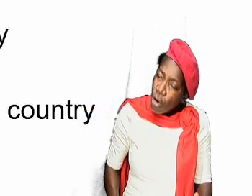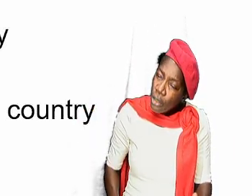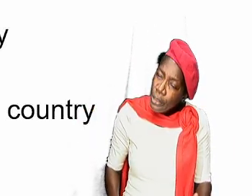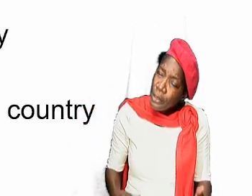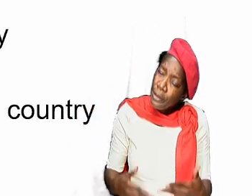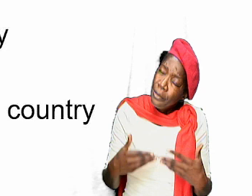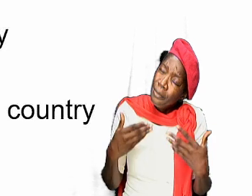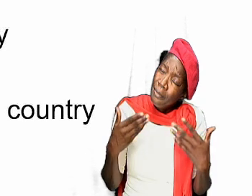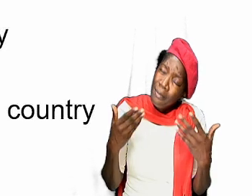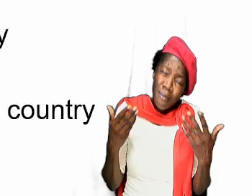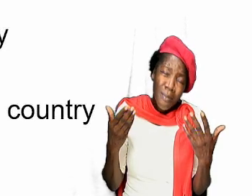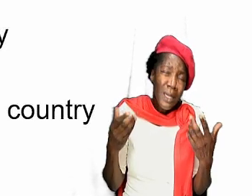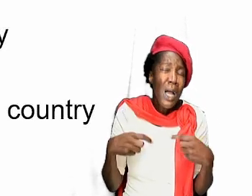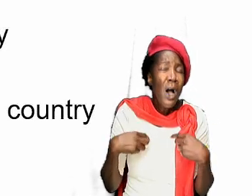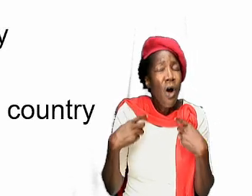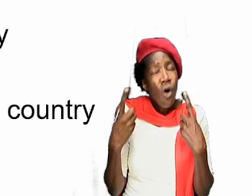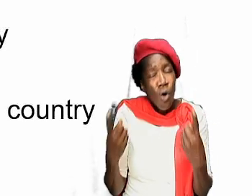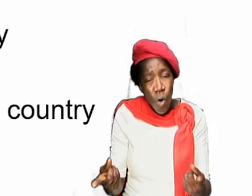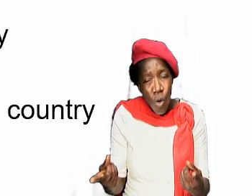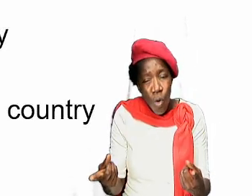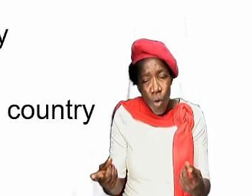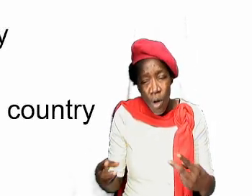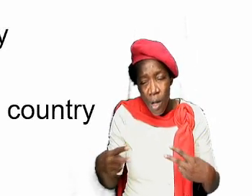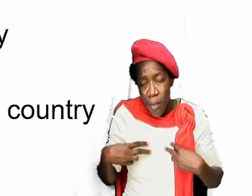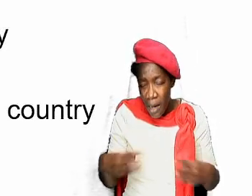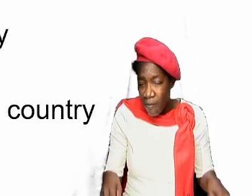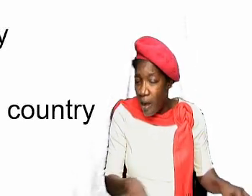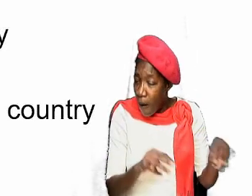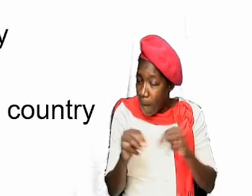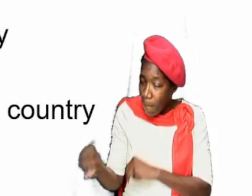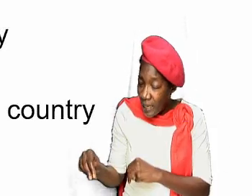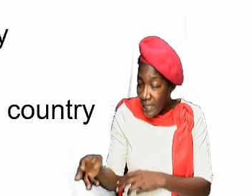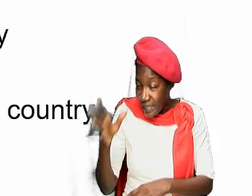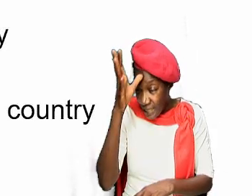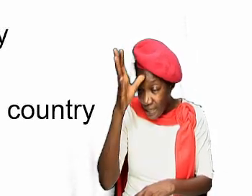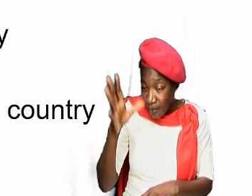So David had some mighty men with him, you know.